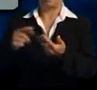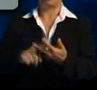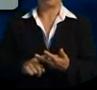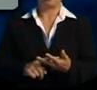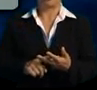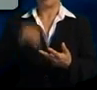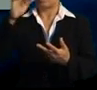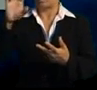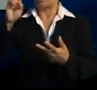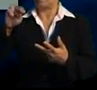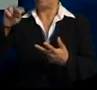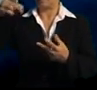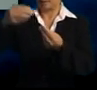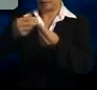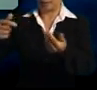iron powder,